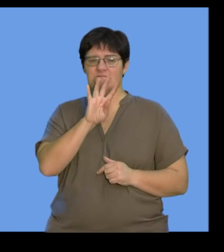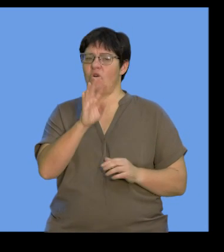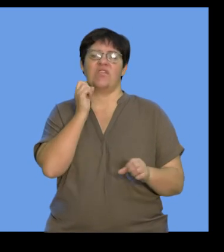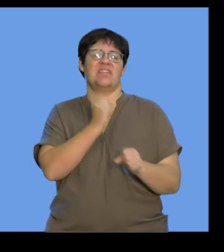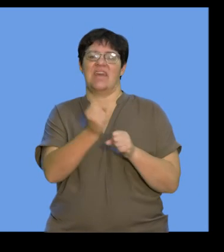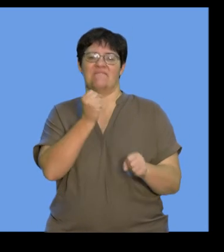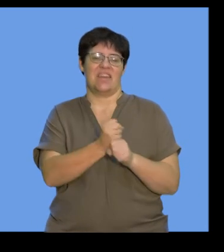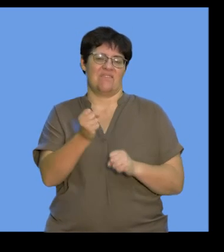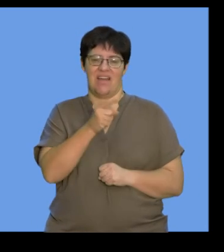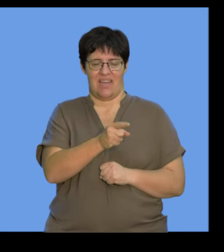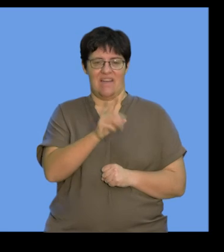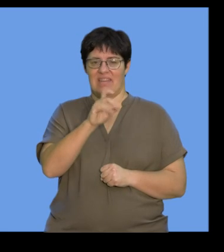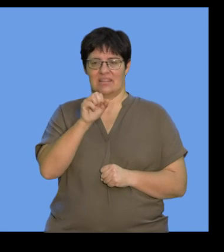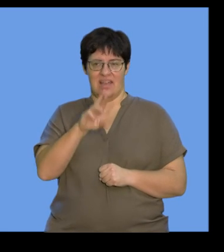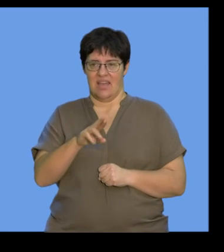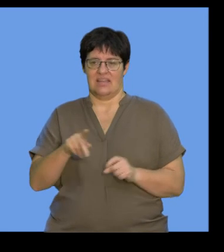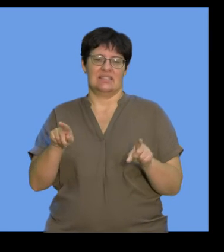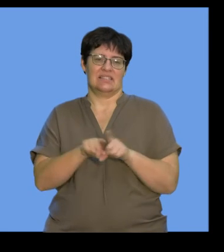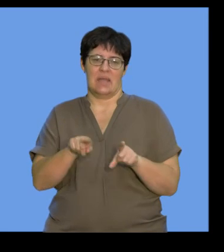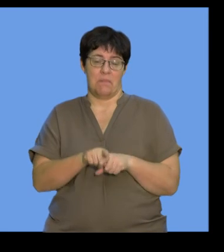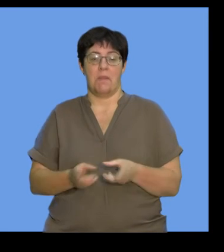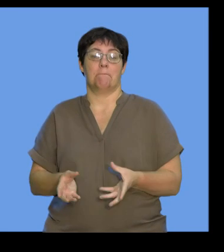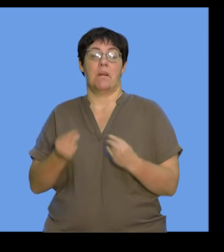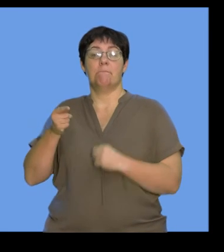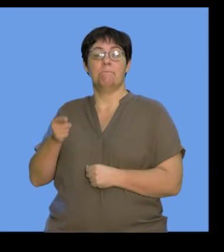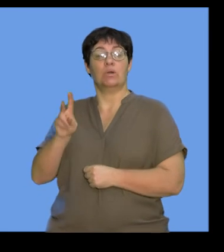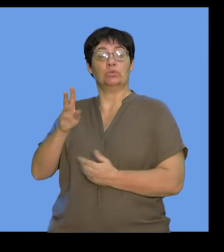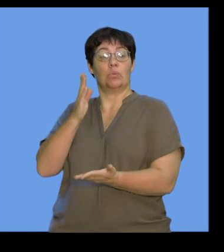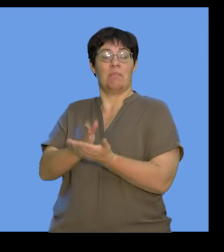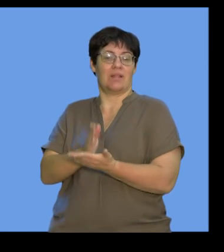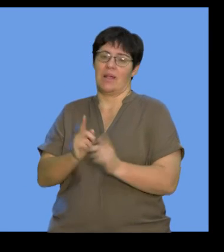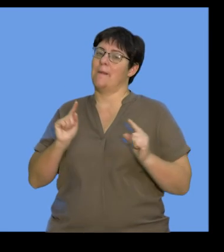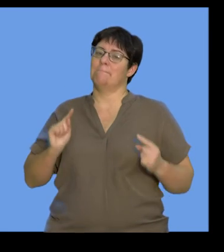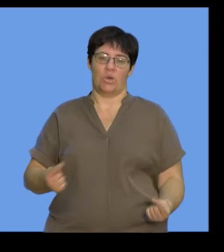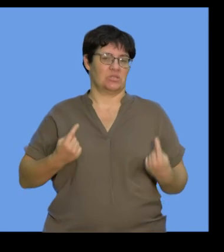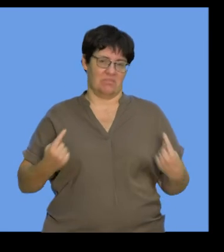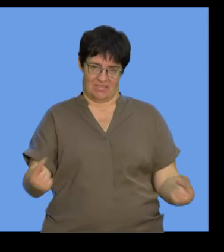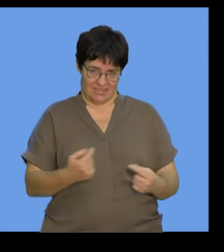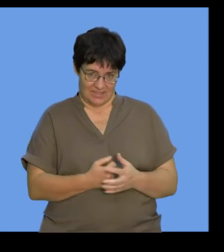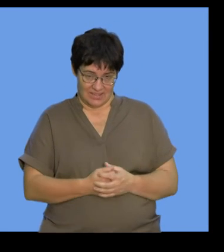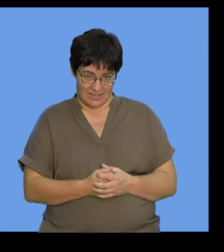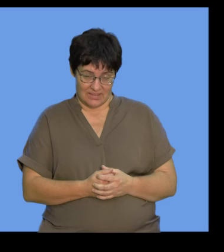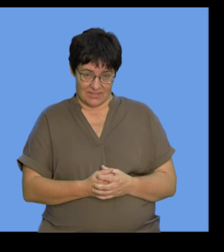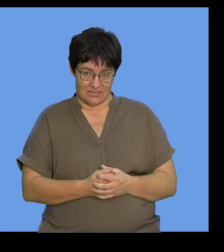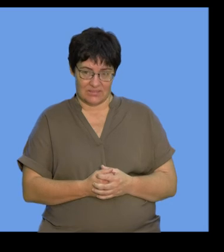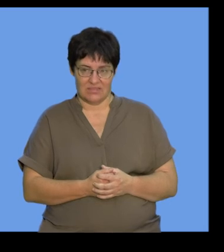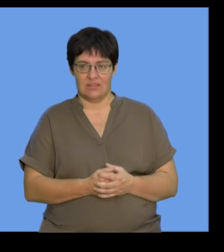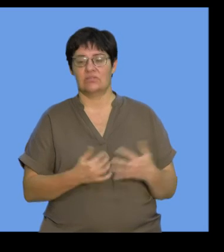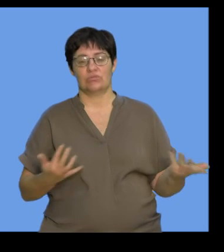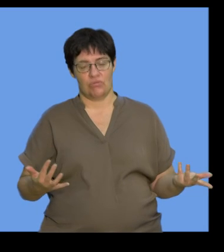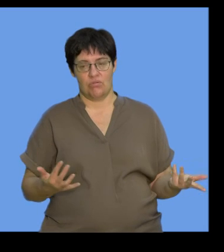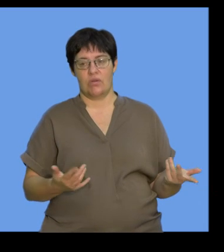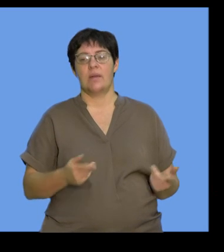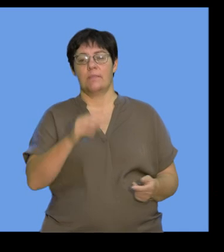me factors such that I get a 2 as my middle term. There is no way that will be the case. So this just